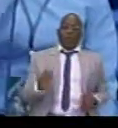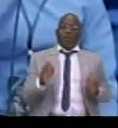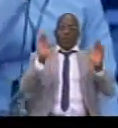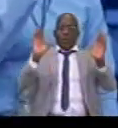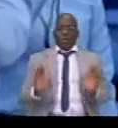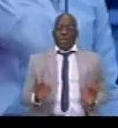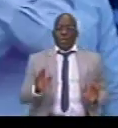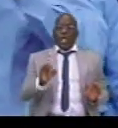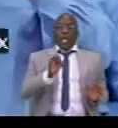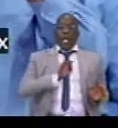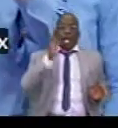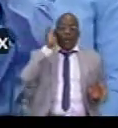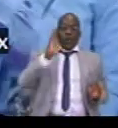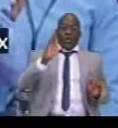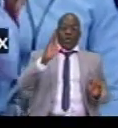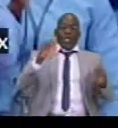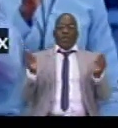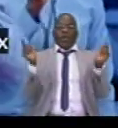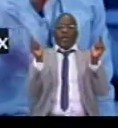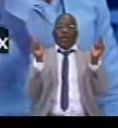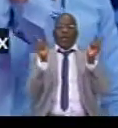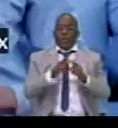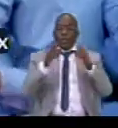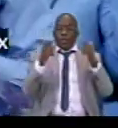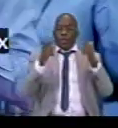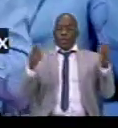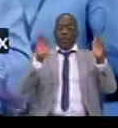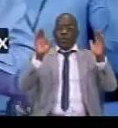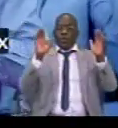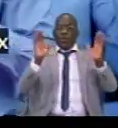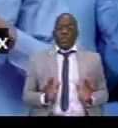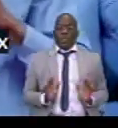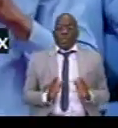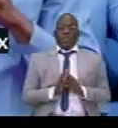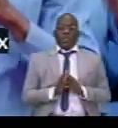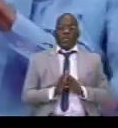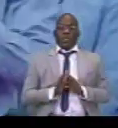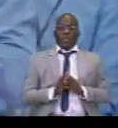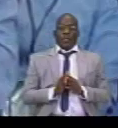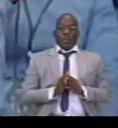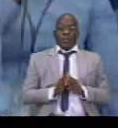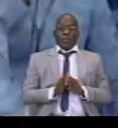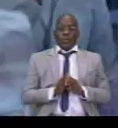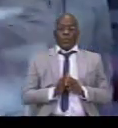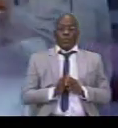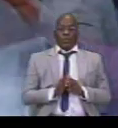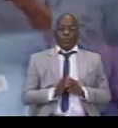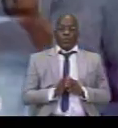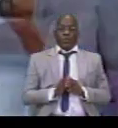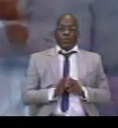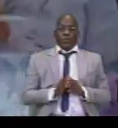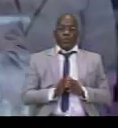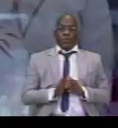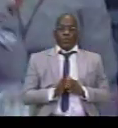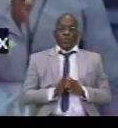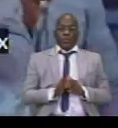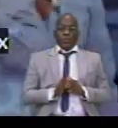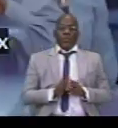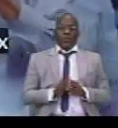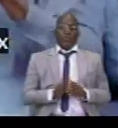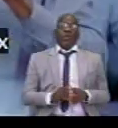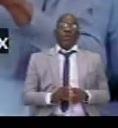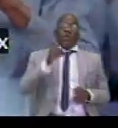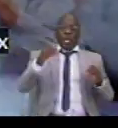wonder. I will have encounter with a God of great wonder. All my tears we try with the God of